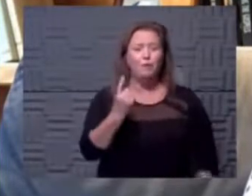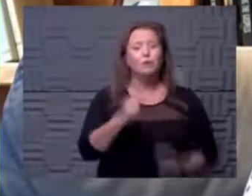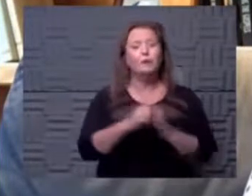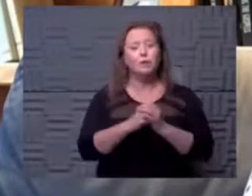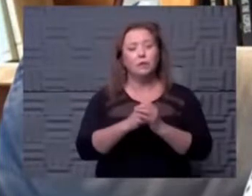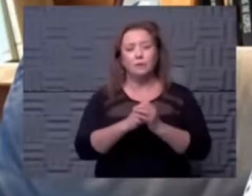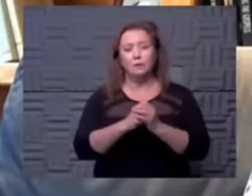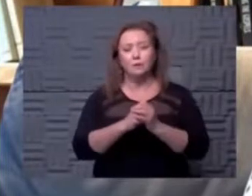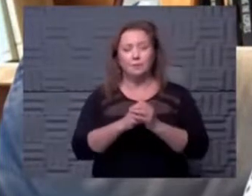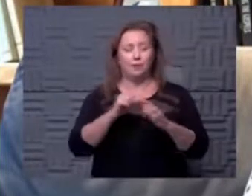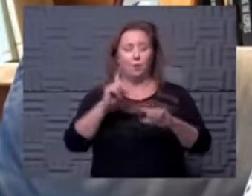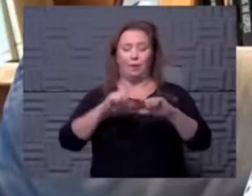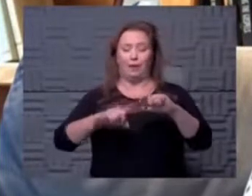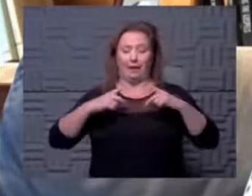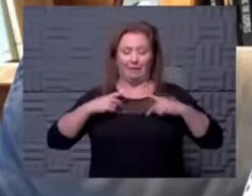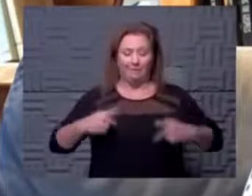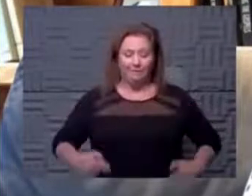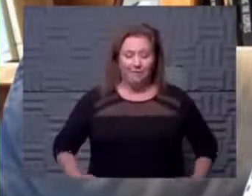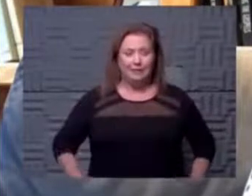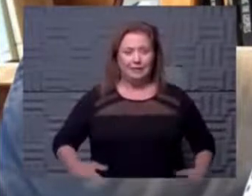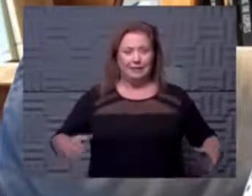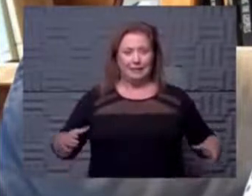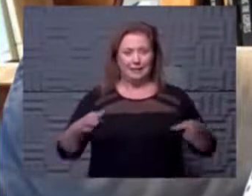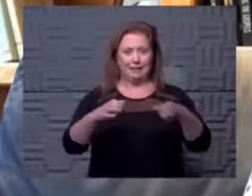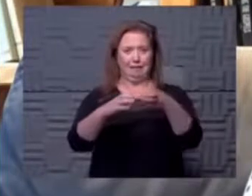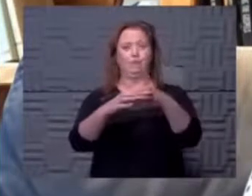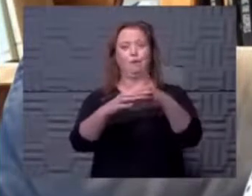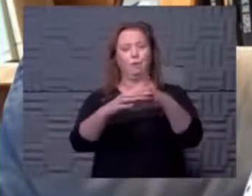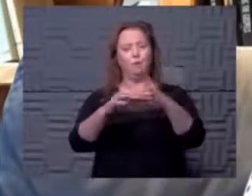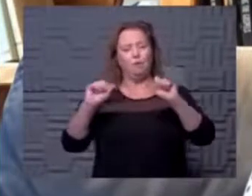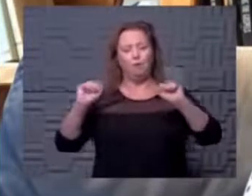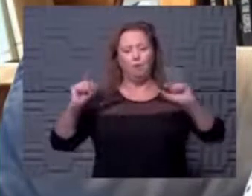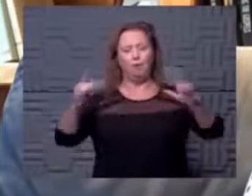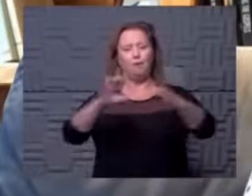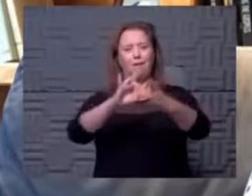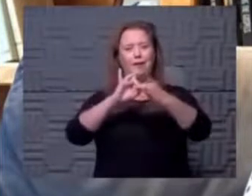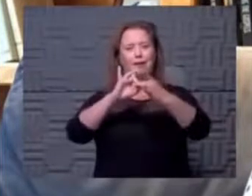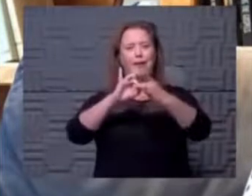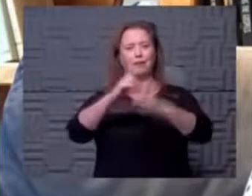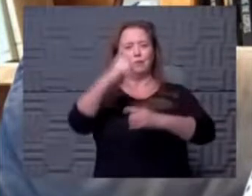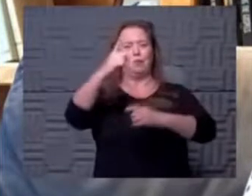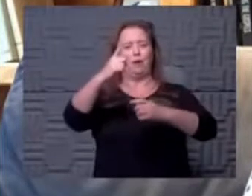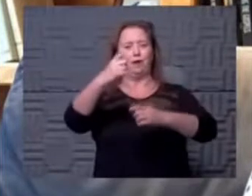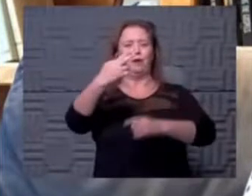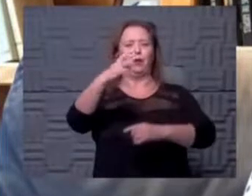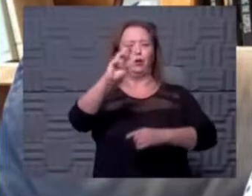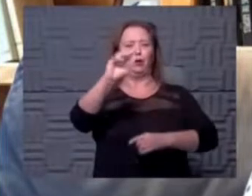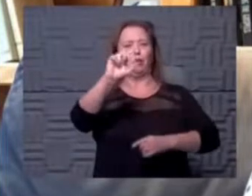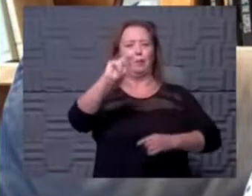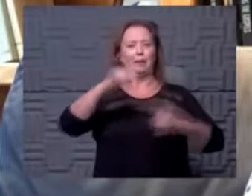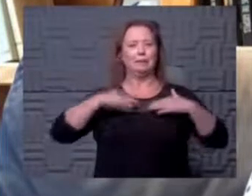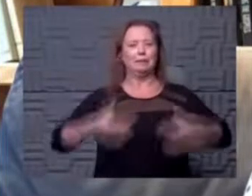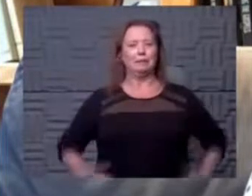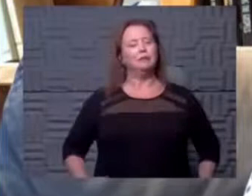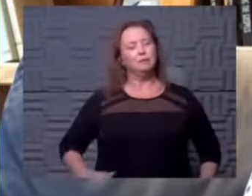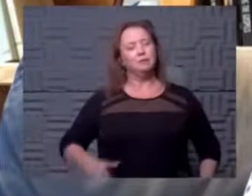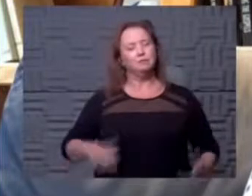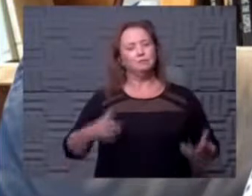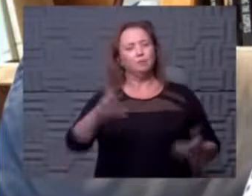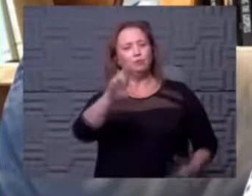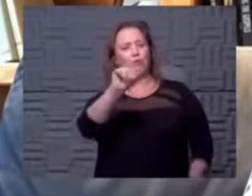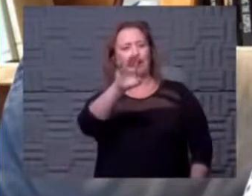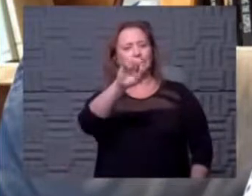we cannot physically be with people, we are all connected as one humanity. And so how do we continue to